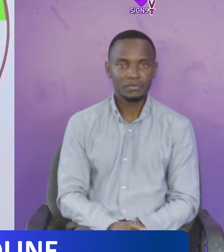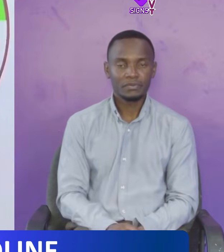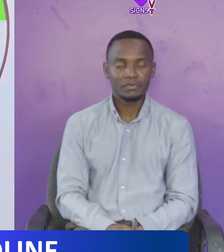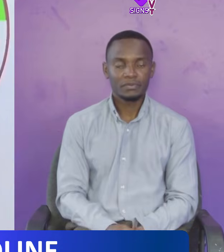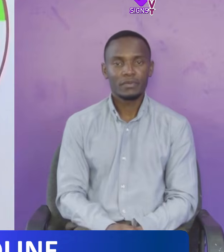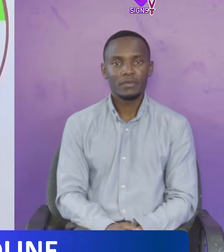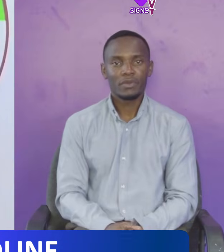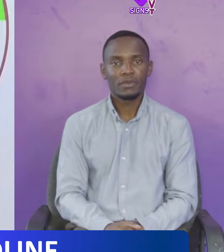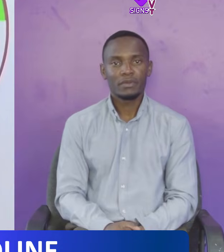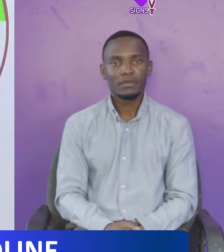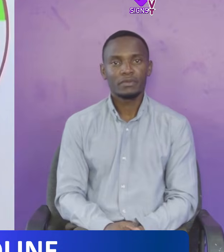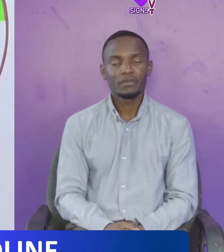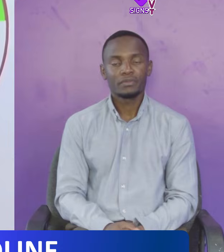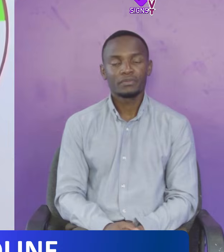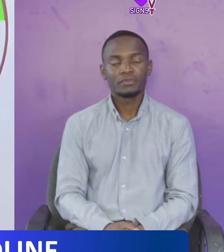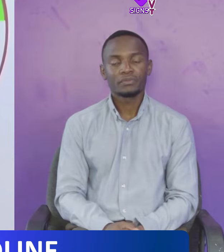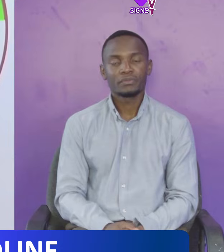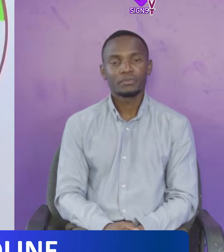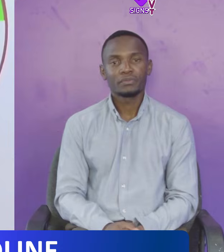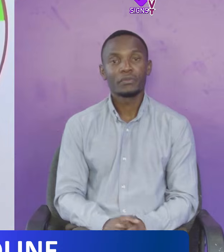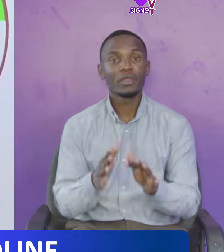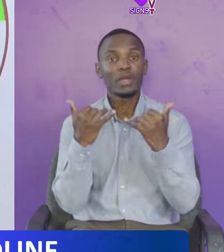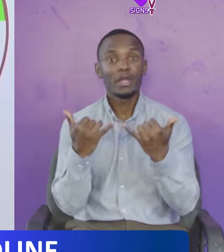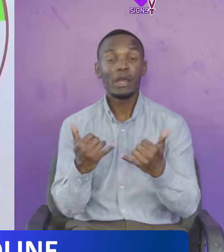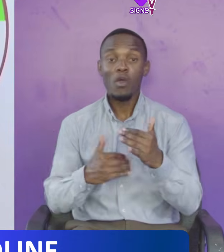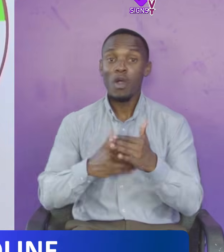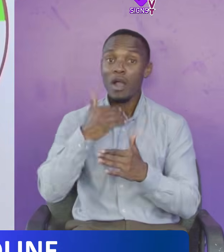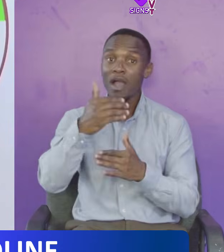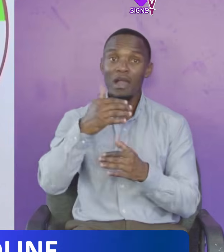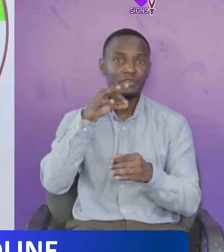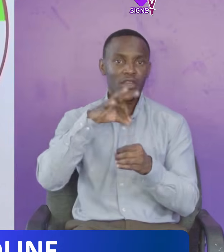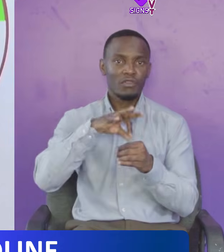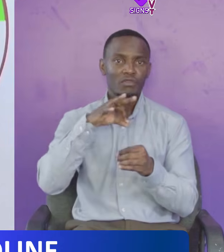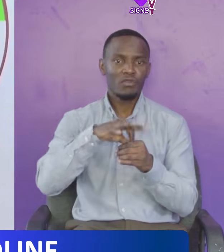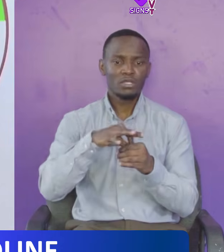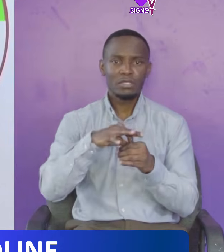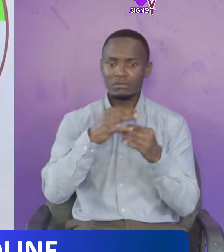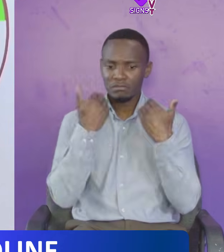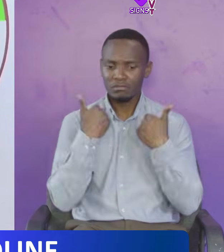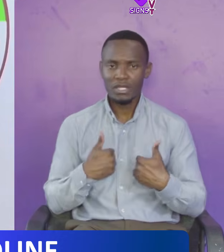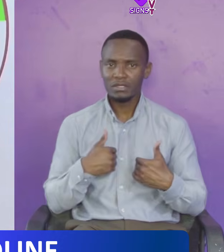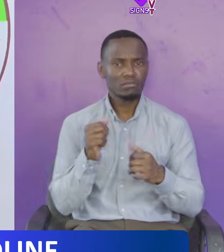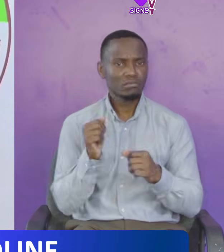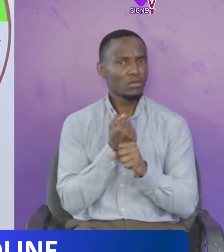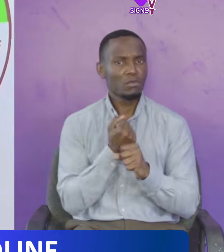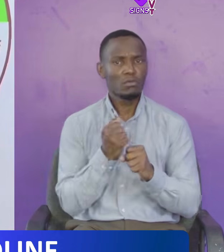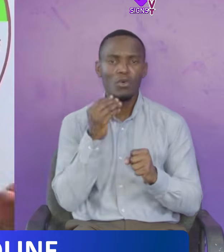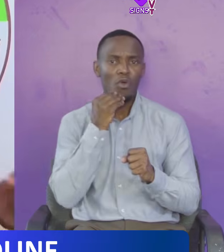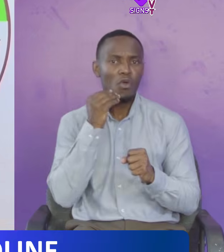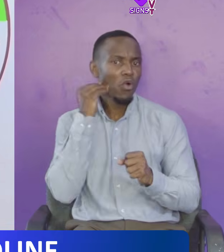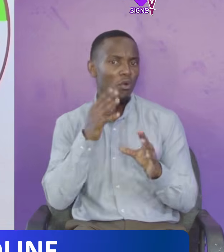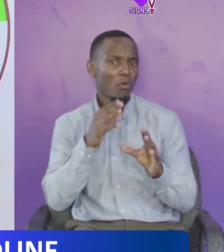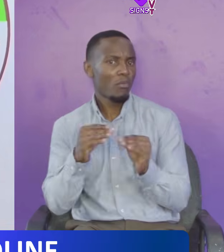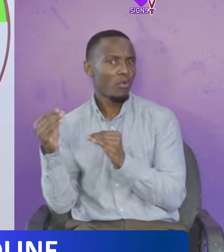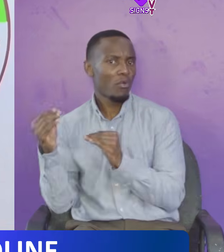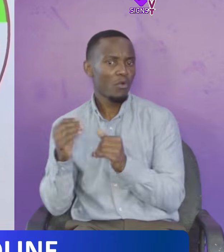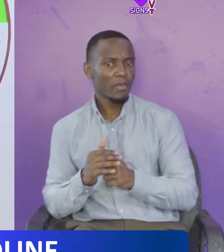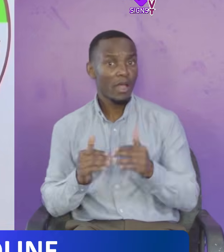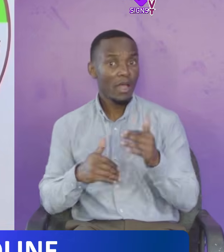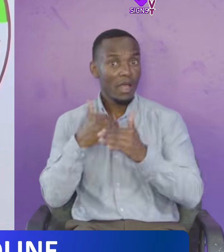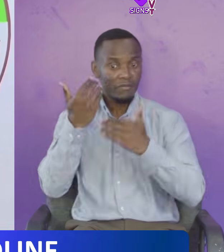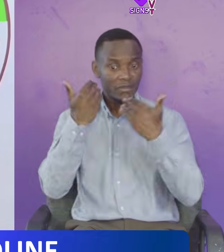As I talk, after voting, I could not go home. After I was announced the winner, my family cannot access